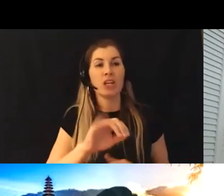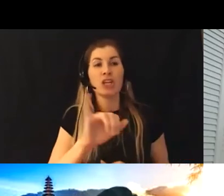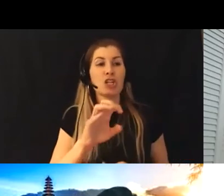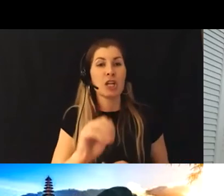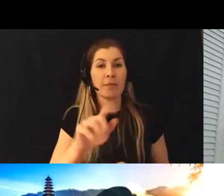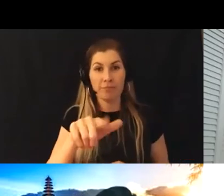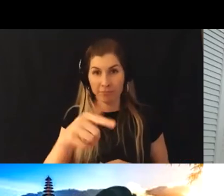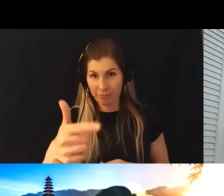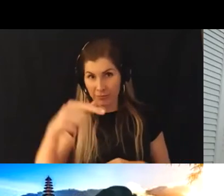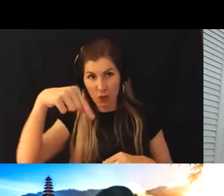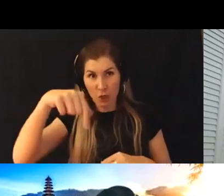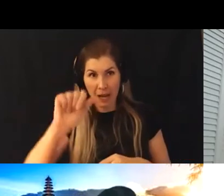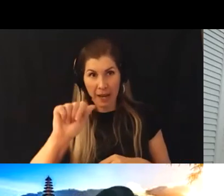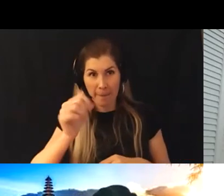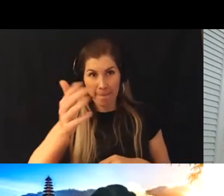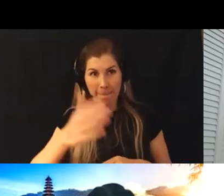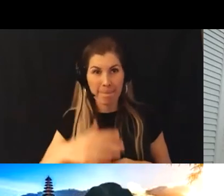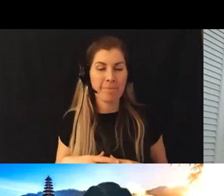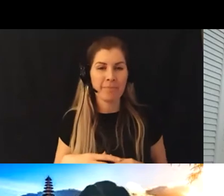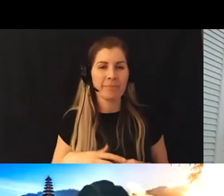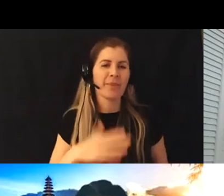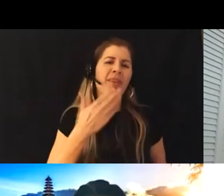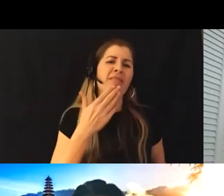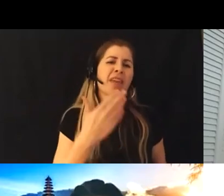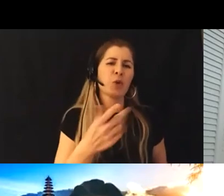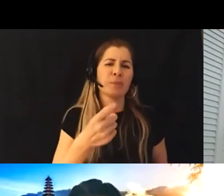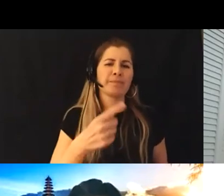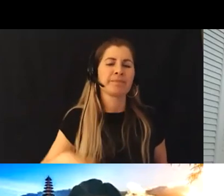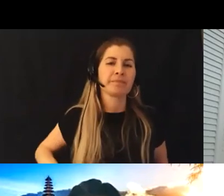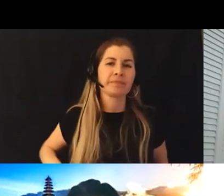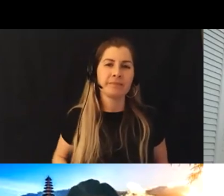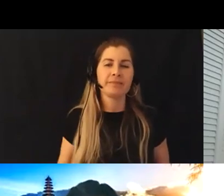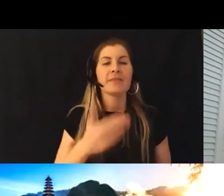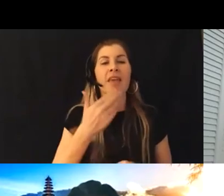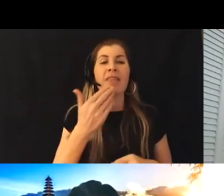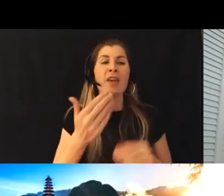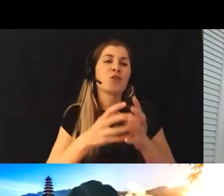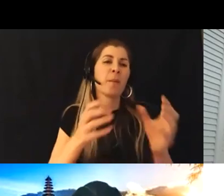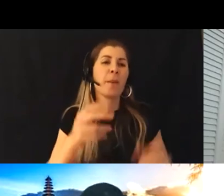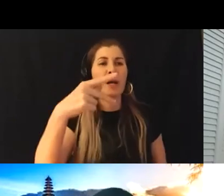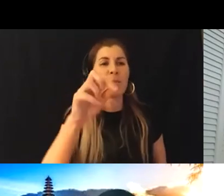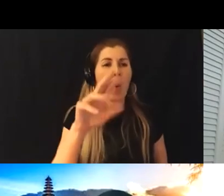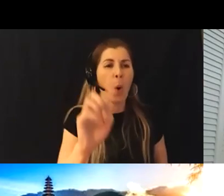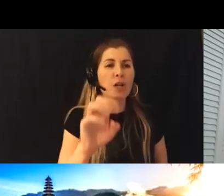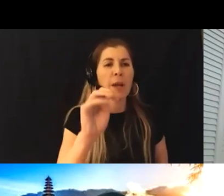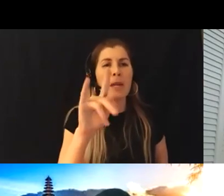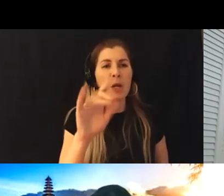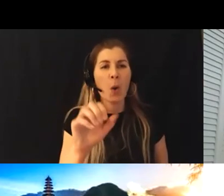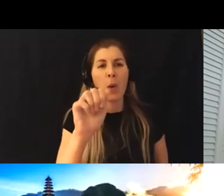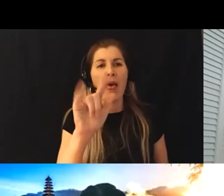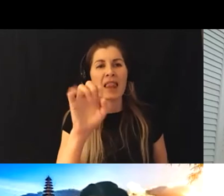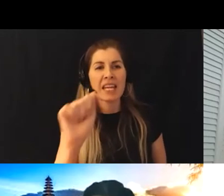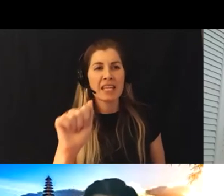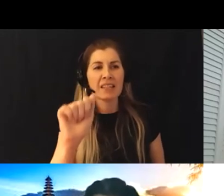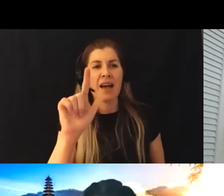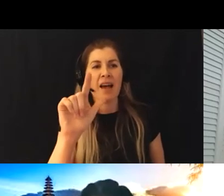take over the Q&A part. Okay, thanks, Porché. Thank you so much, Porché, Miko, Alysia, Ayanna, for